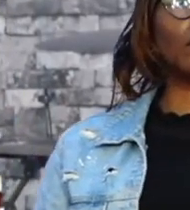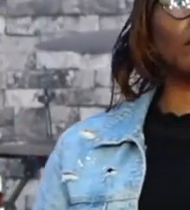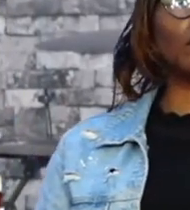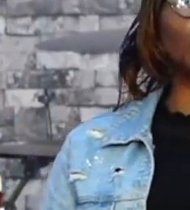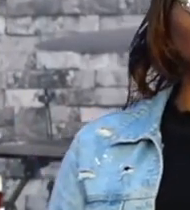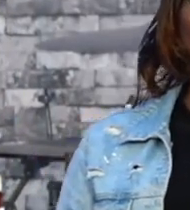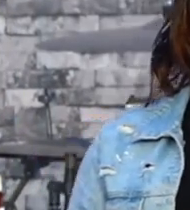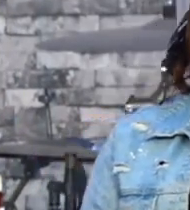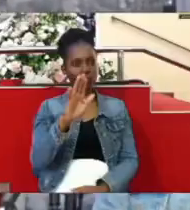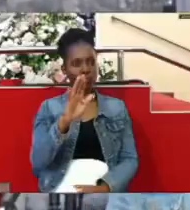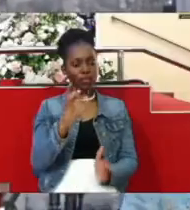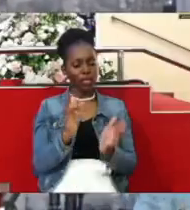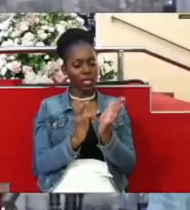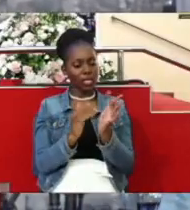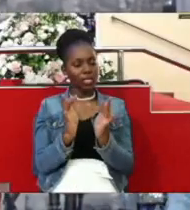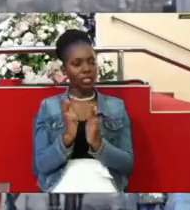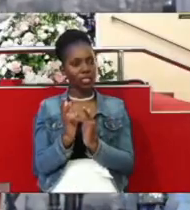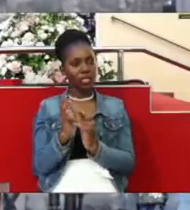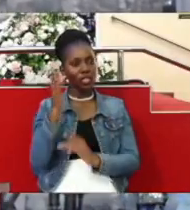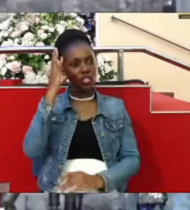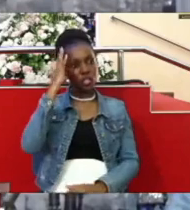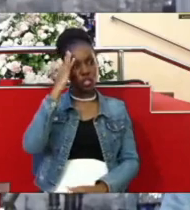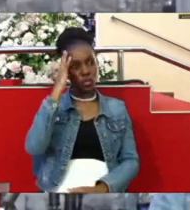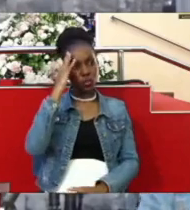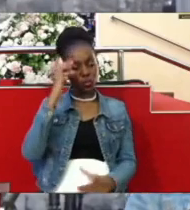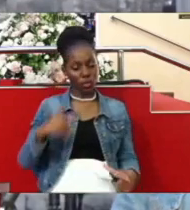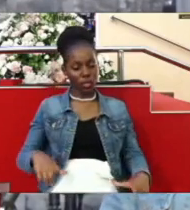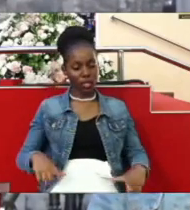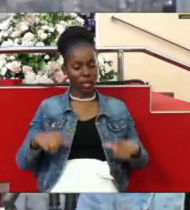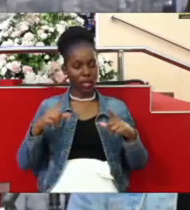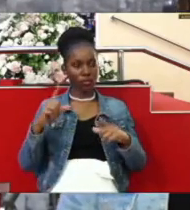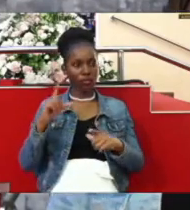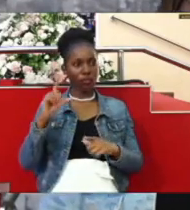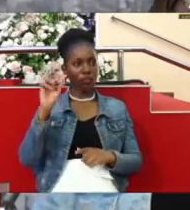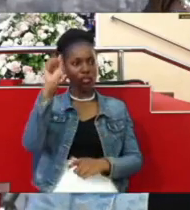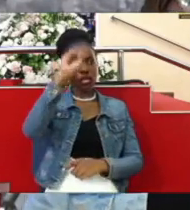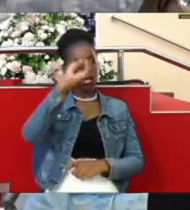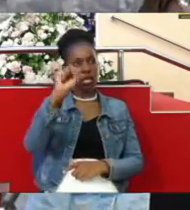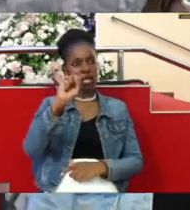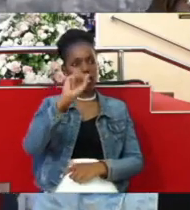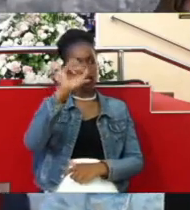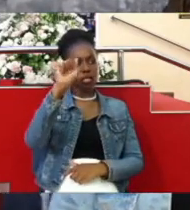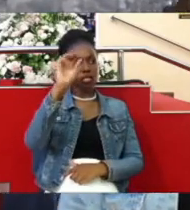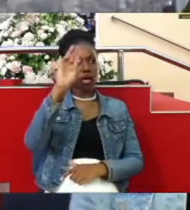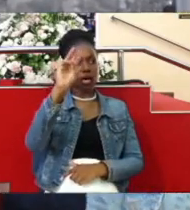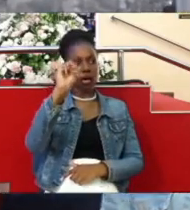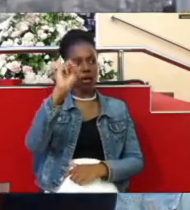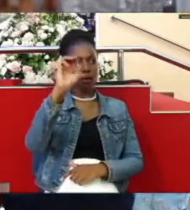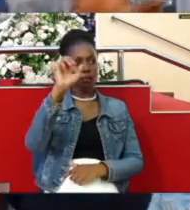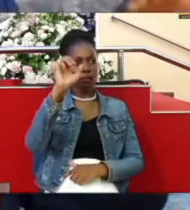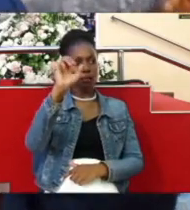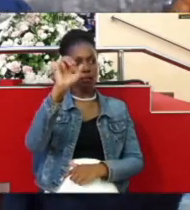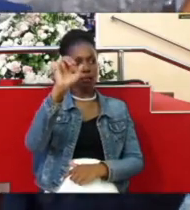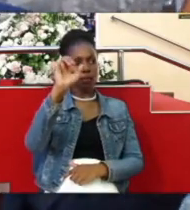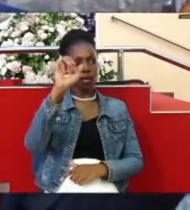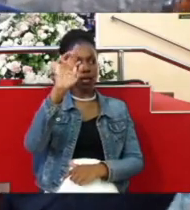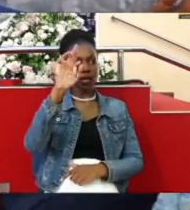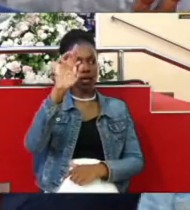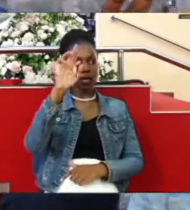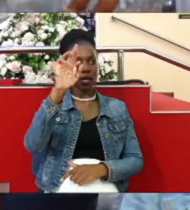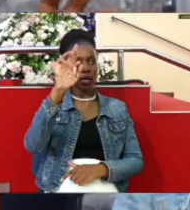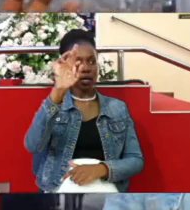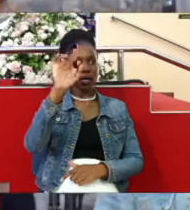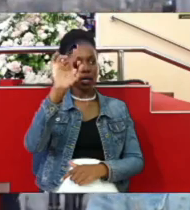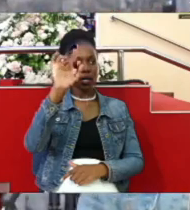Jesus knew the life of this Samaritan woman. Yesu alikuwa anajua maisha ya huyo mama Msamaria. Was married to 5 husbands. Alikuwa na